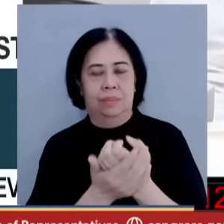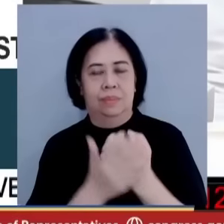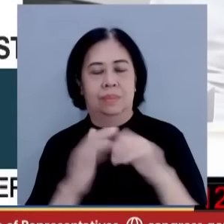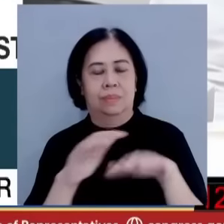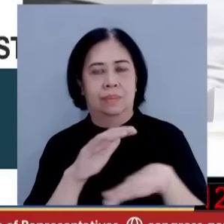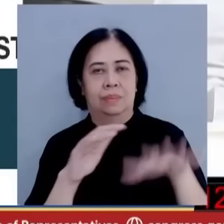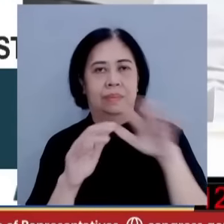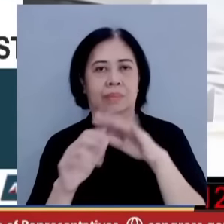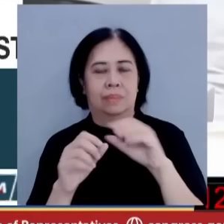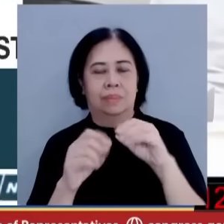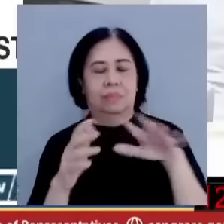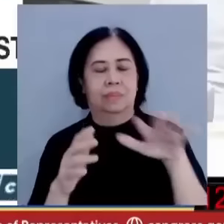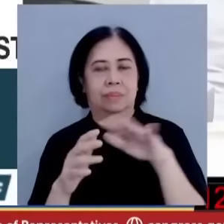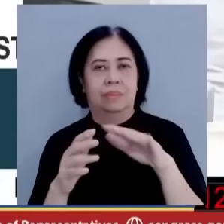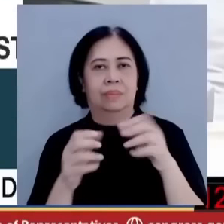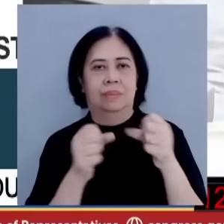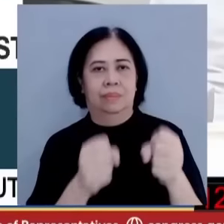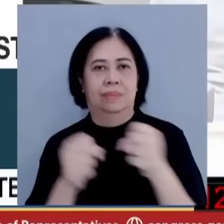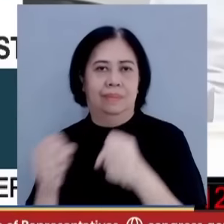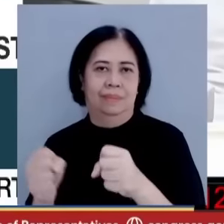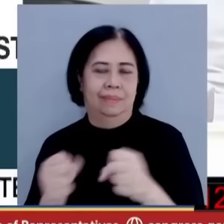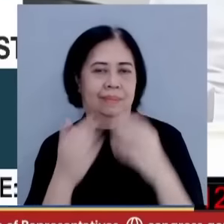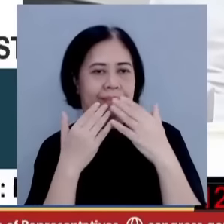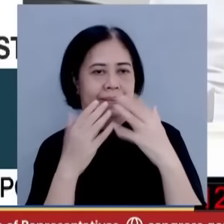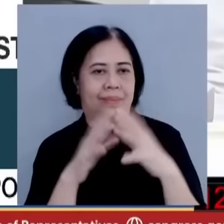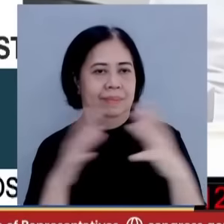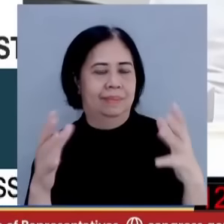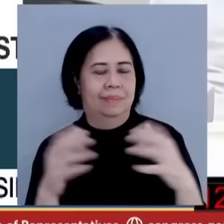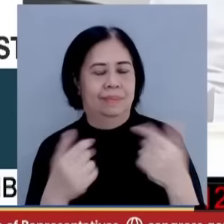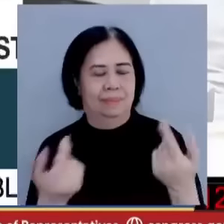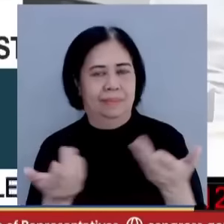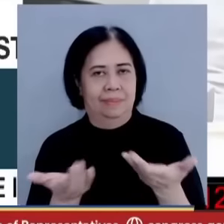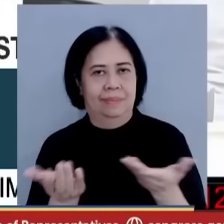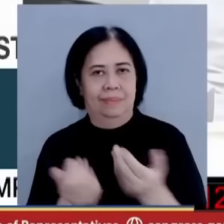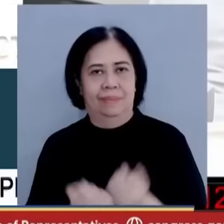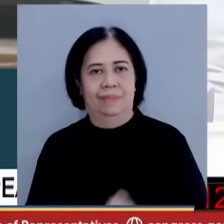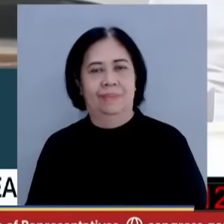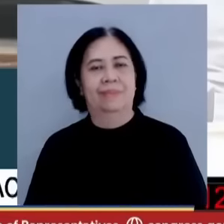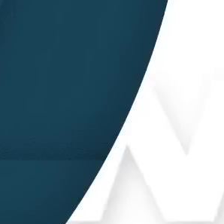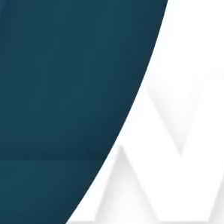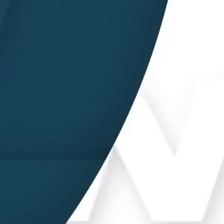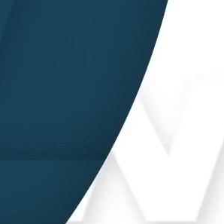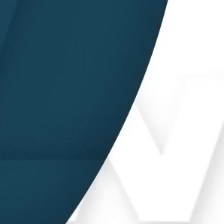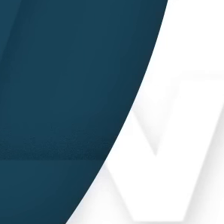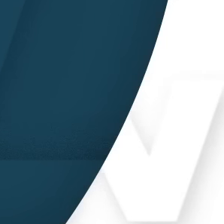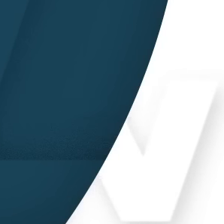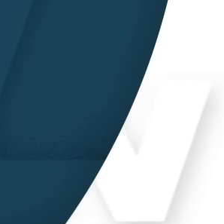Researchers and Strategists. As always, thank you, Professor, for joining us today. Salamat, salamat. Ingat po.